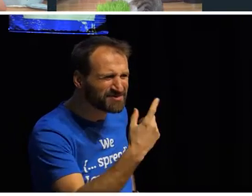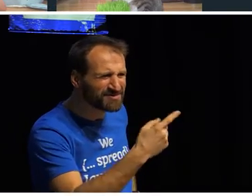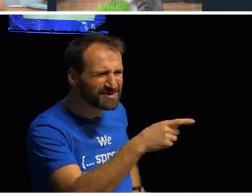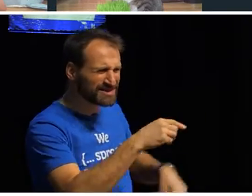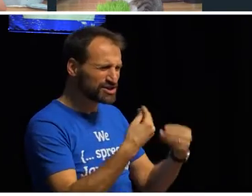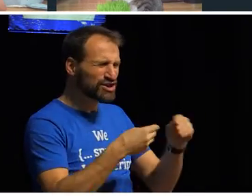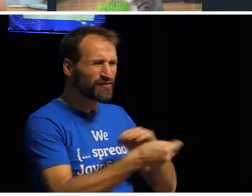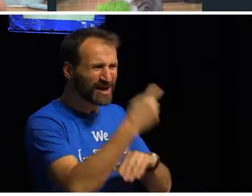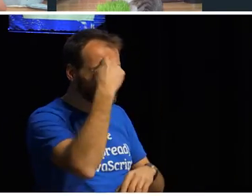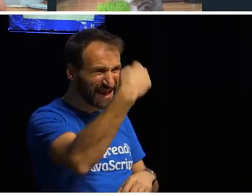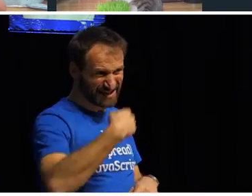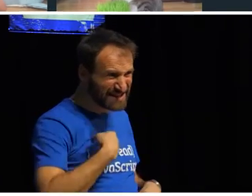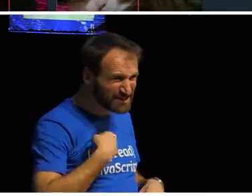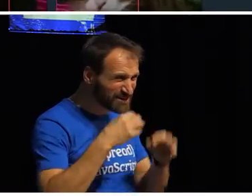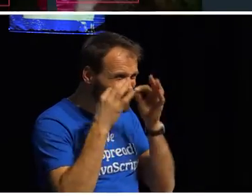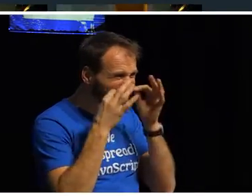cat.